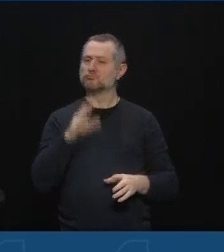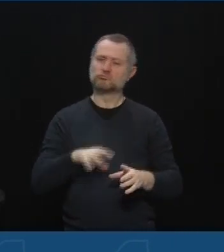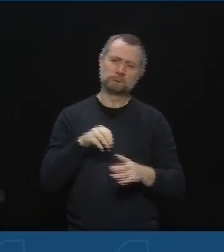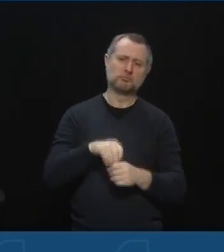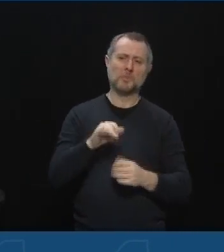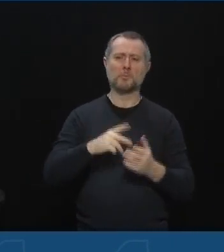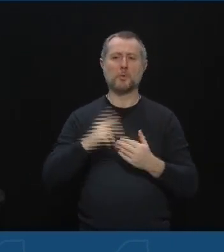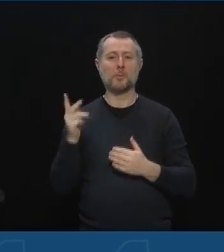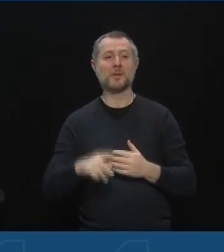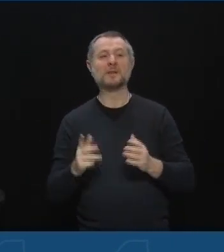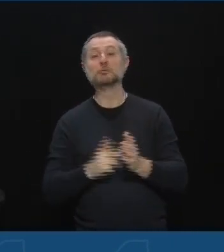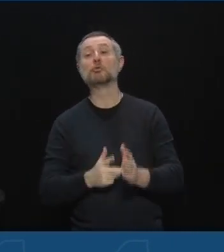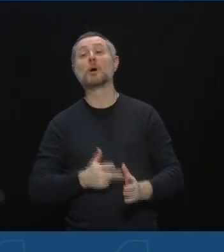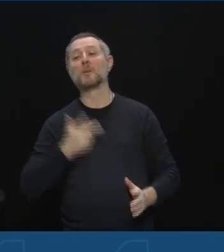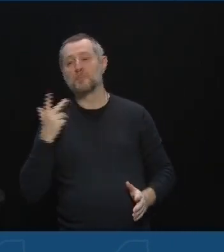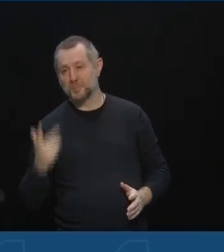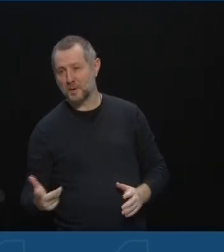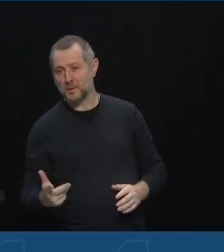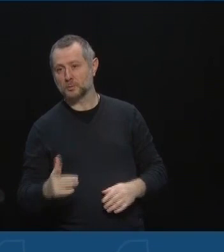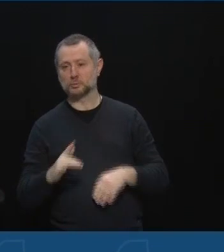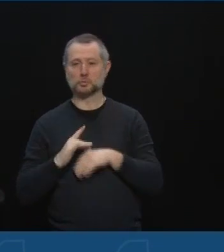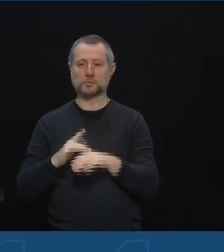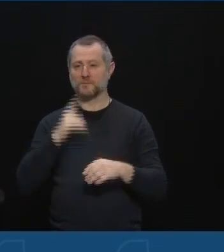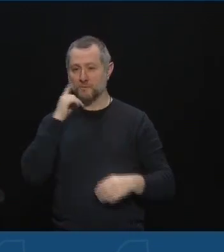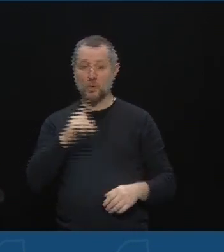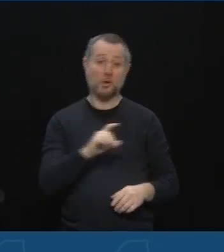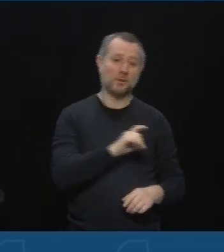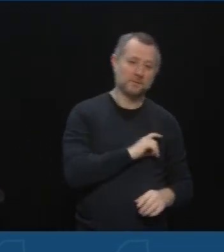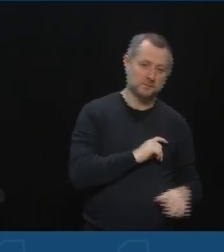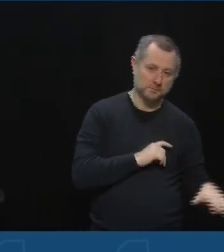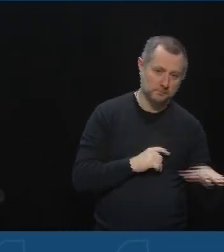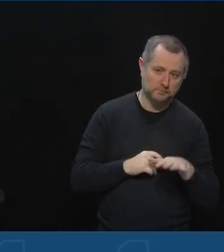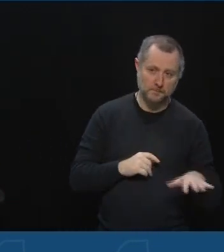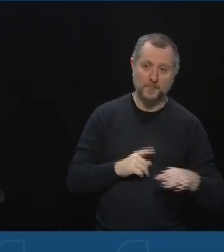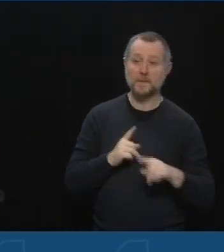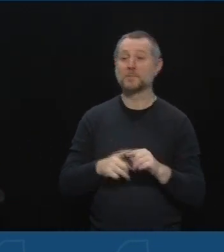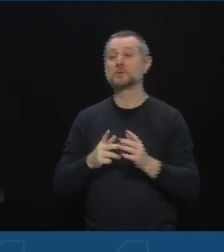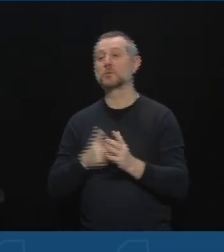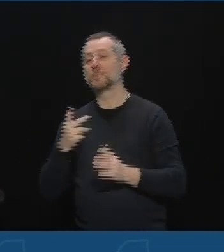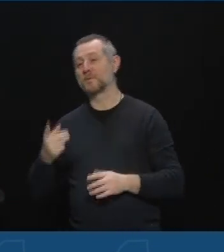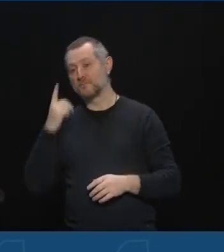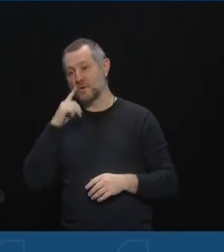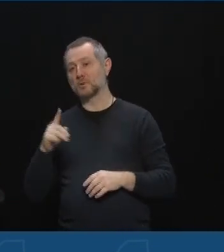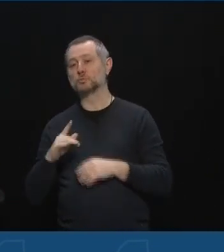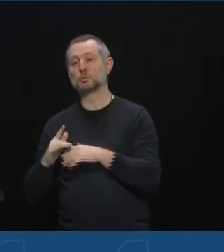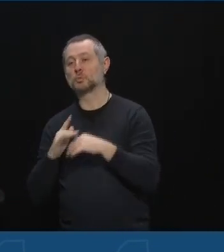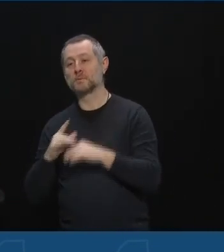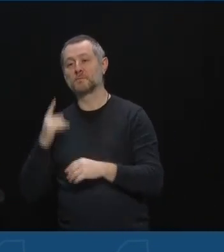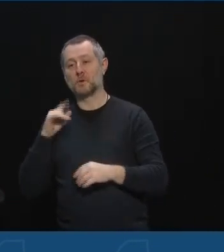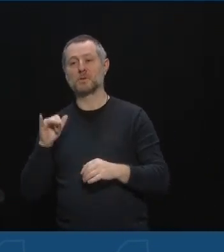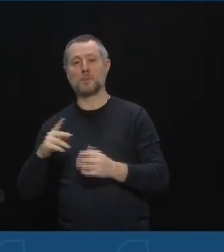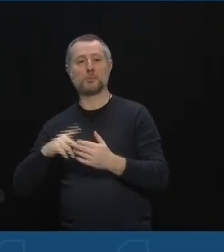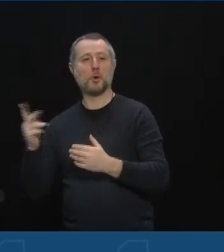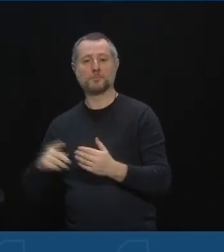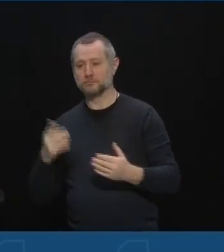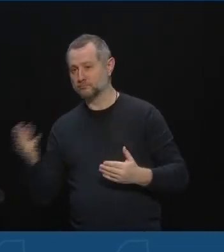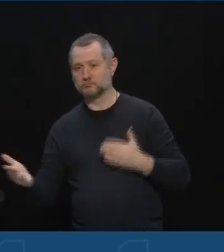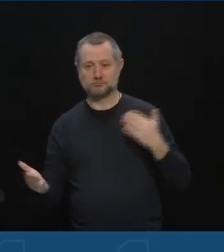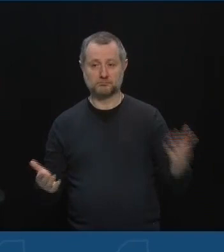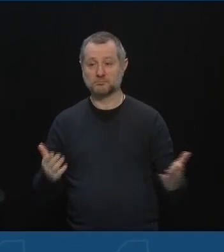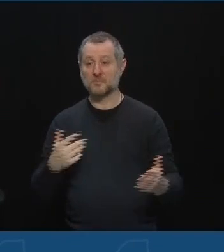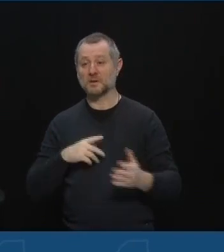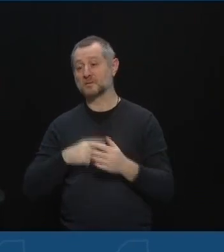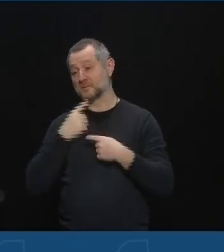our resources again for law enforcement, tripling our resources for the violence disruptor programs. And I've directed the state police to allocate